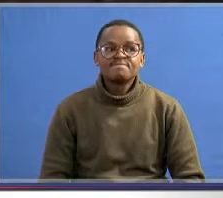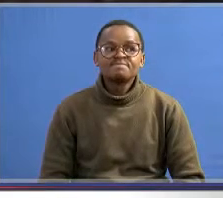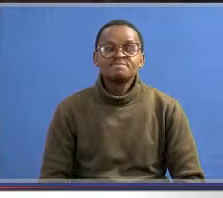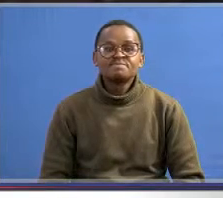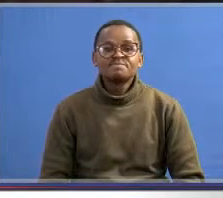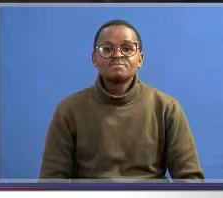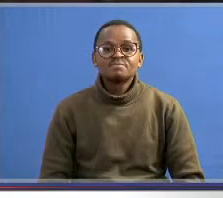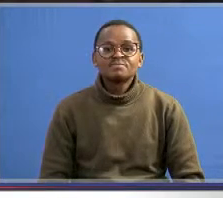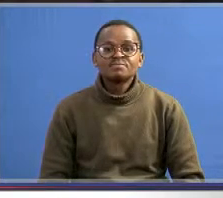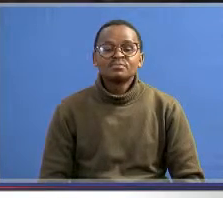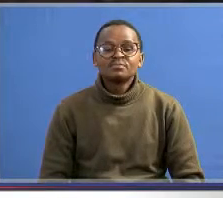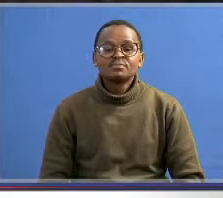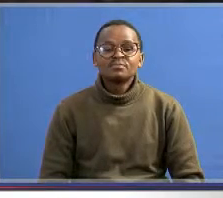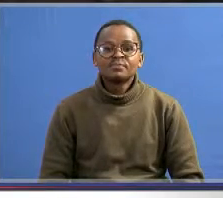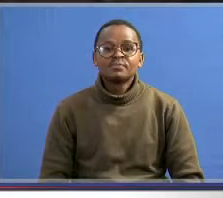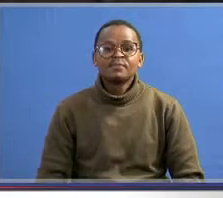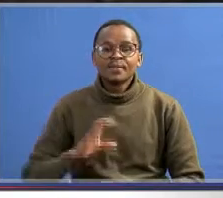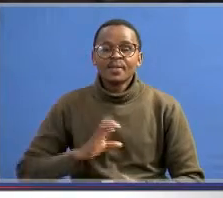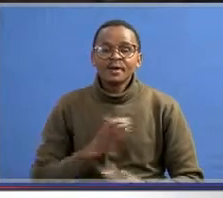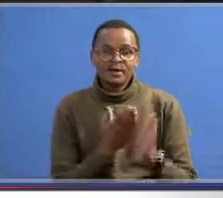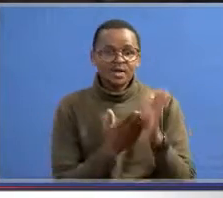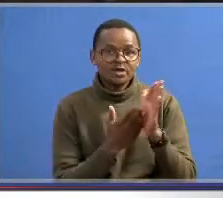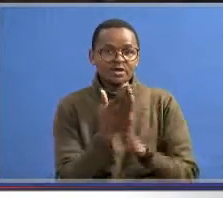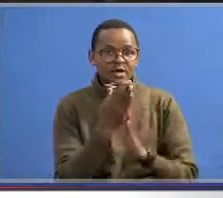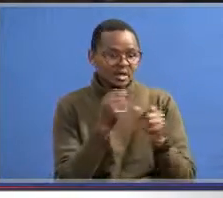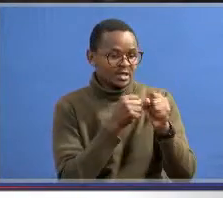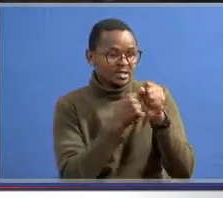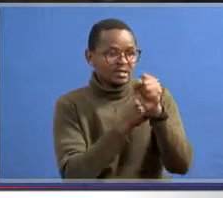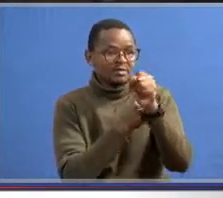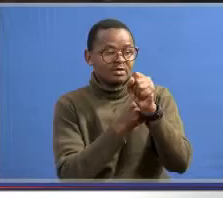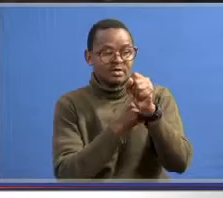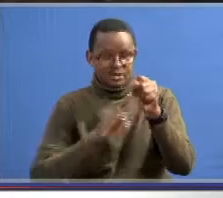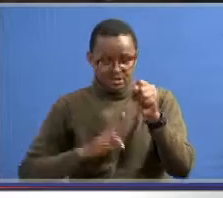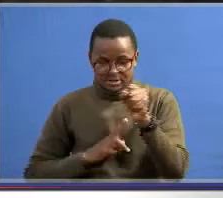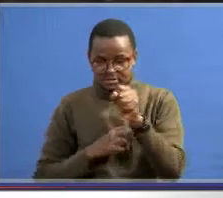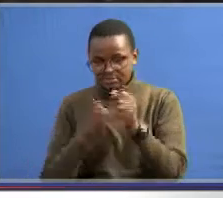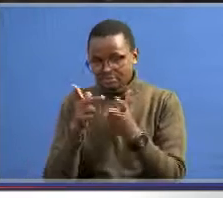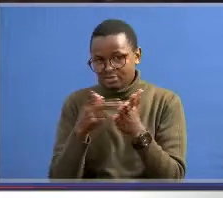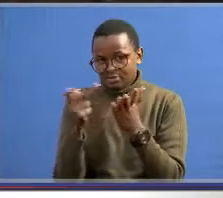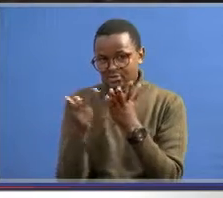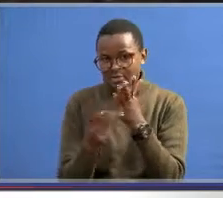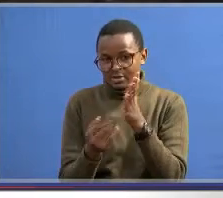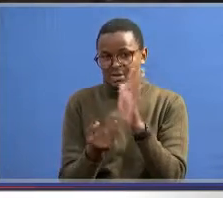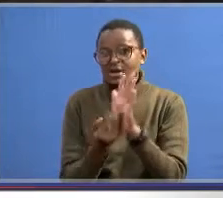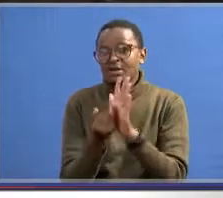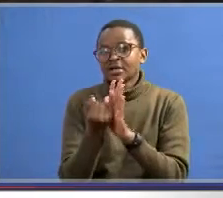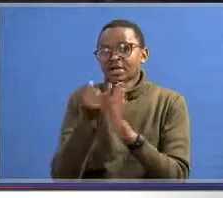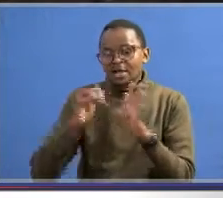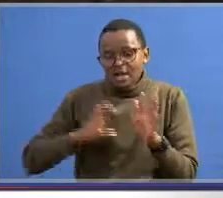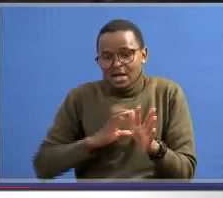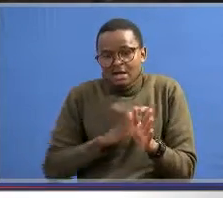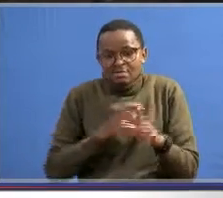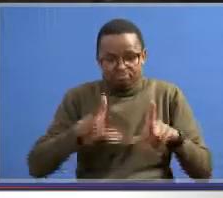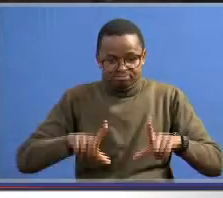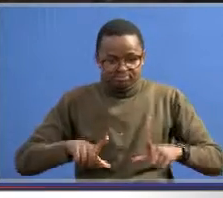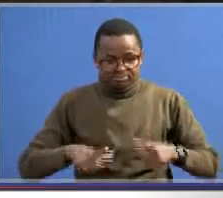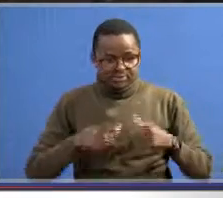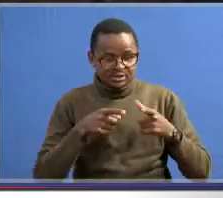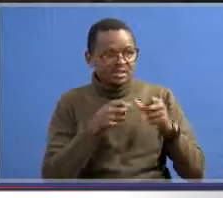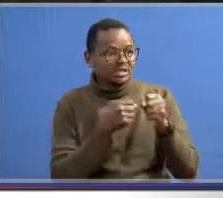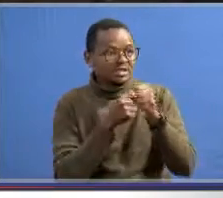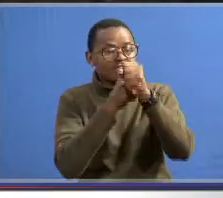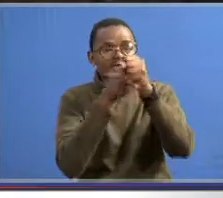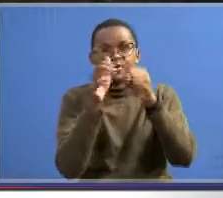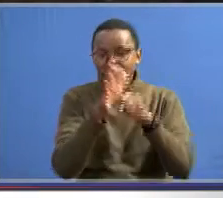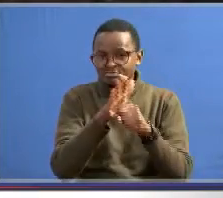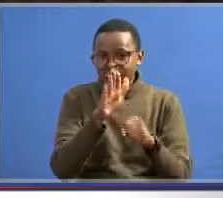Mr. Speaker, our development partners have supported us in various projects that have uplifted our living standards. We value this support